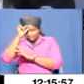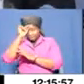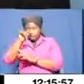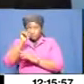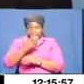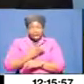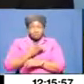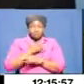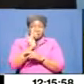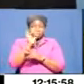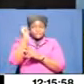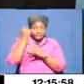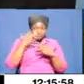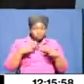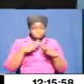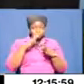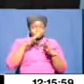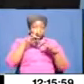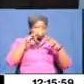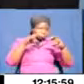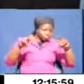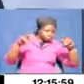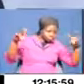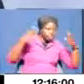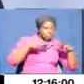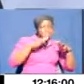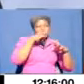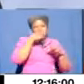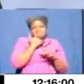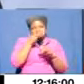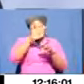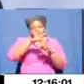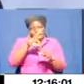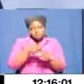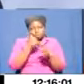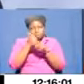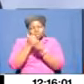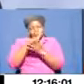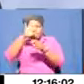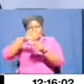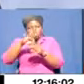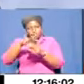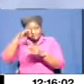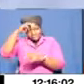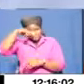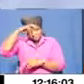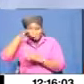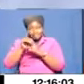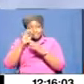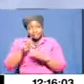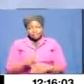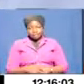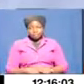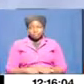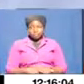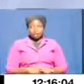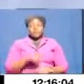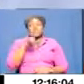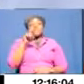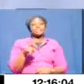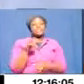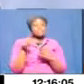viti uchaguzini kuhakikisha wanachagua viongozi wa busara. We fail to strategize and engage the